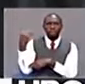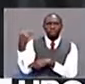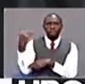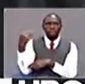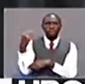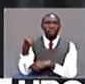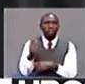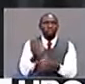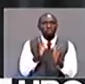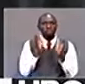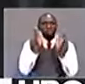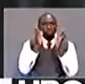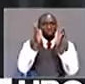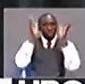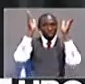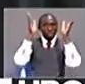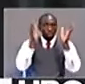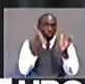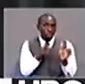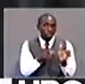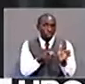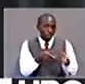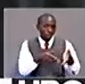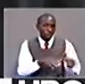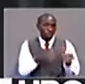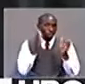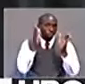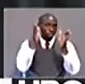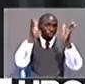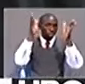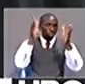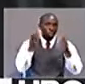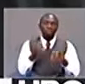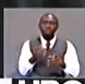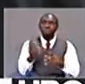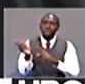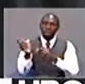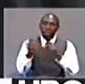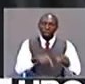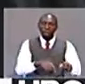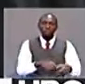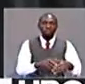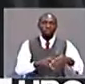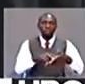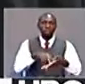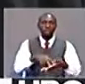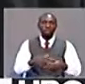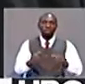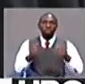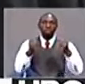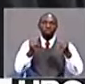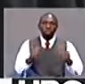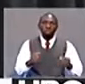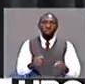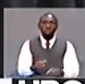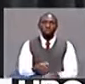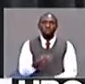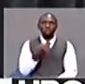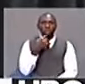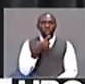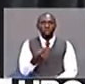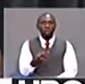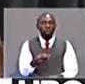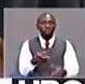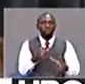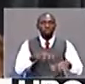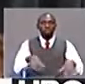the late Archbishop, came out to request the government to suspend the elections